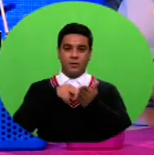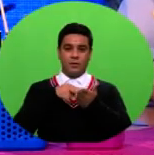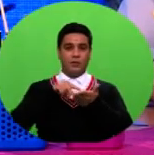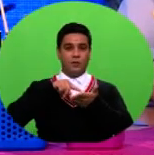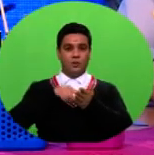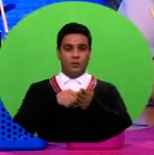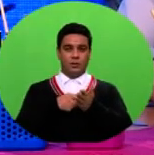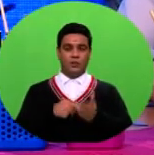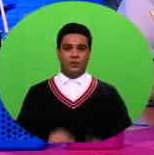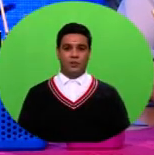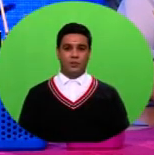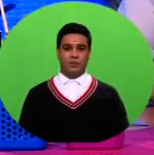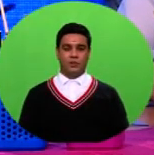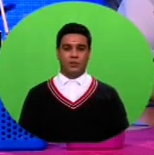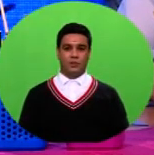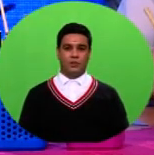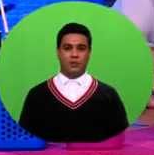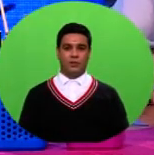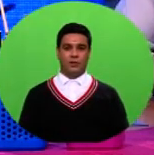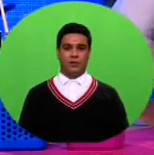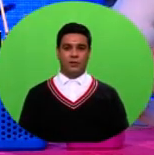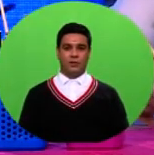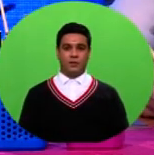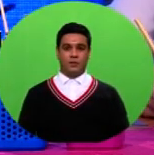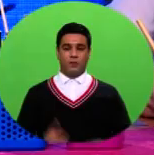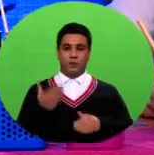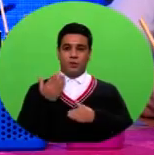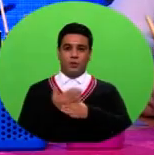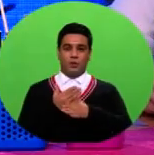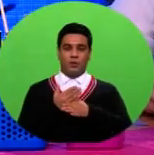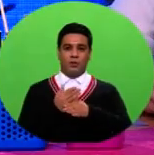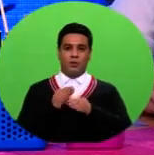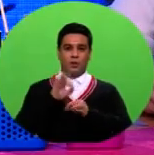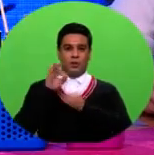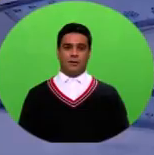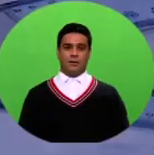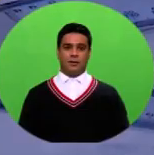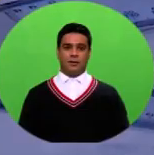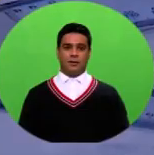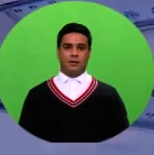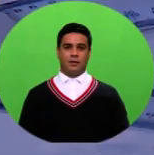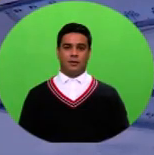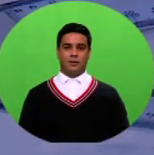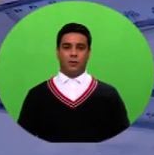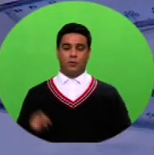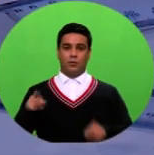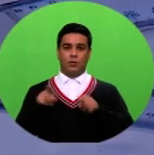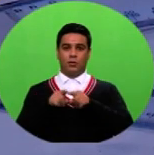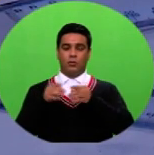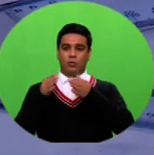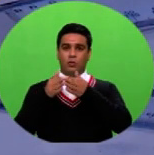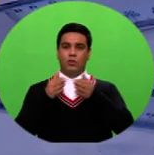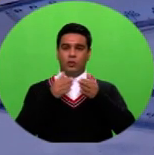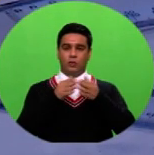joyini, ya'ni buklash chizig'iga yordamchi chiziq chizamiz. Buning ham burchaklarini